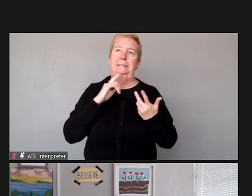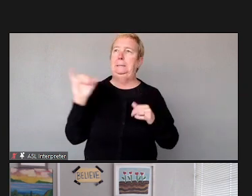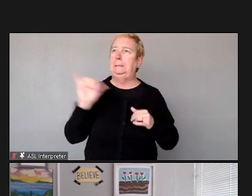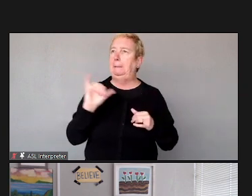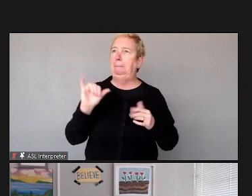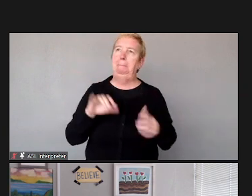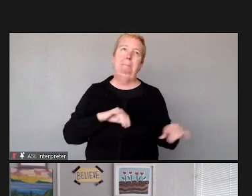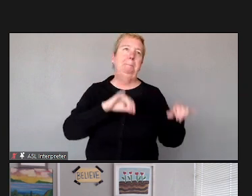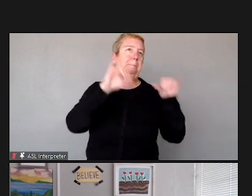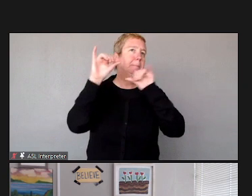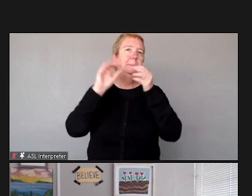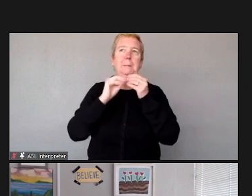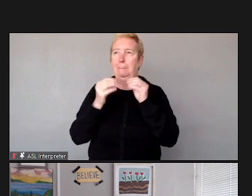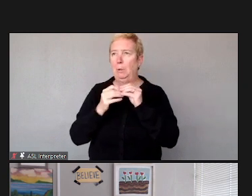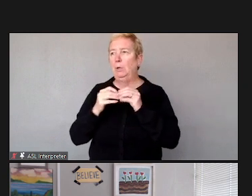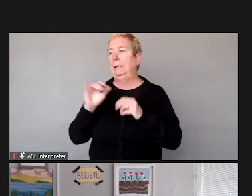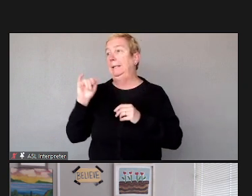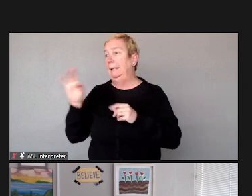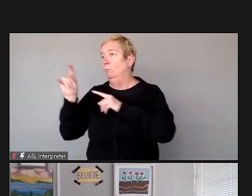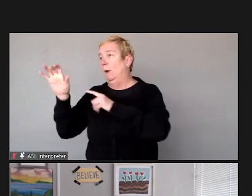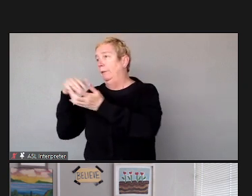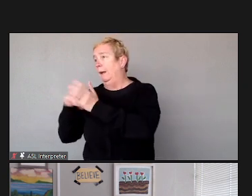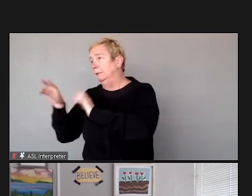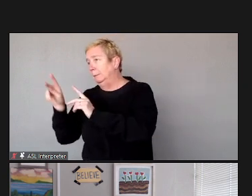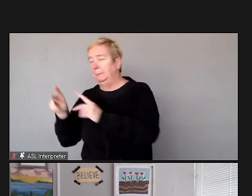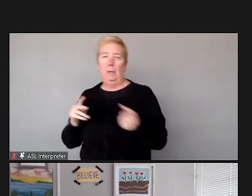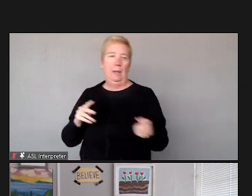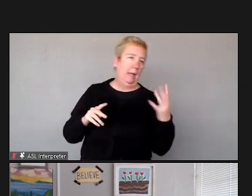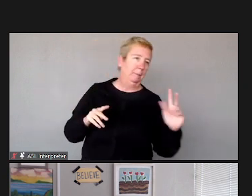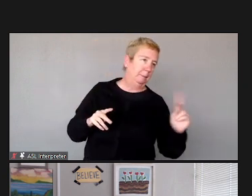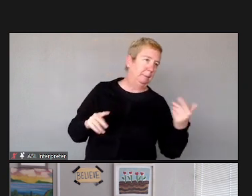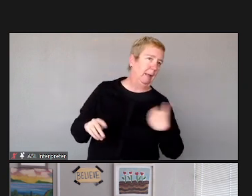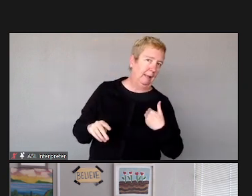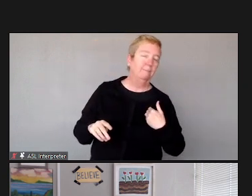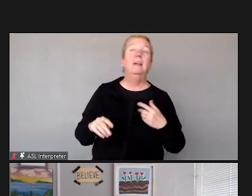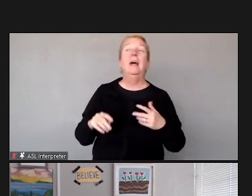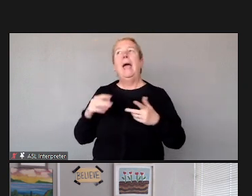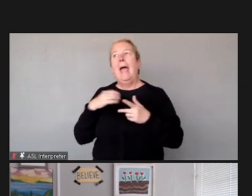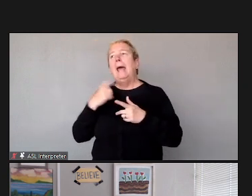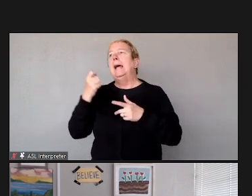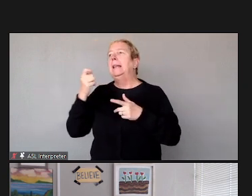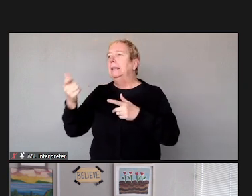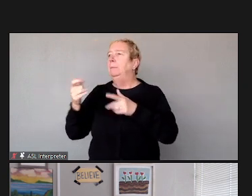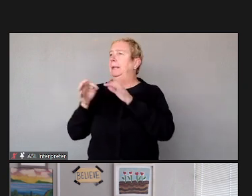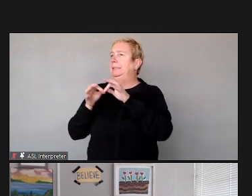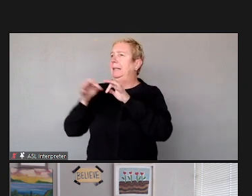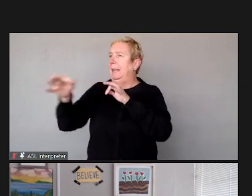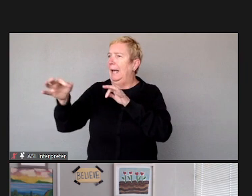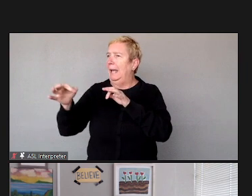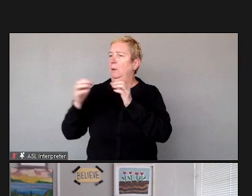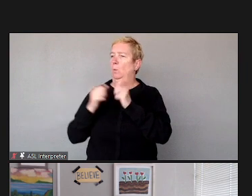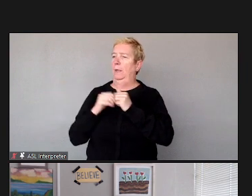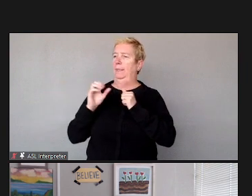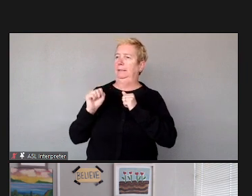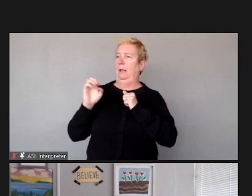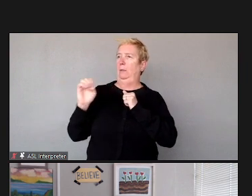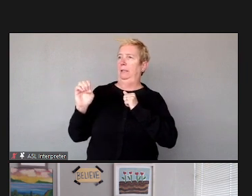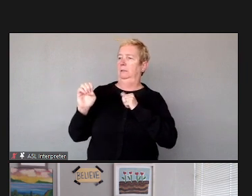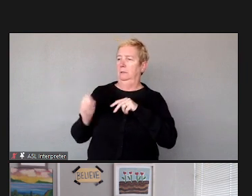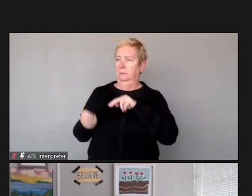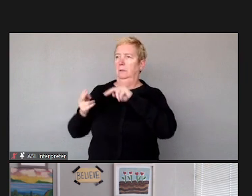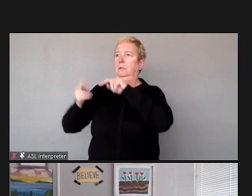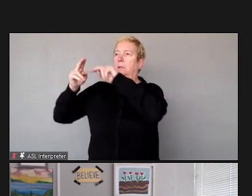per 100,000. There was a delay in the uptick in cases in the Southeast